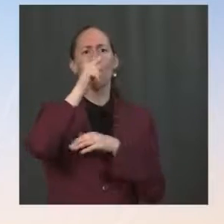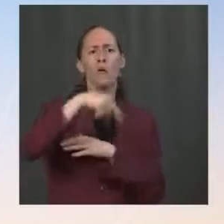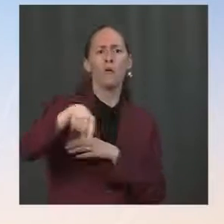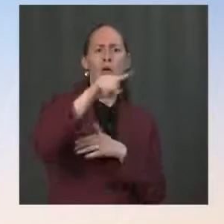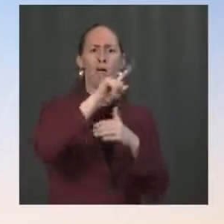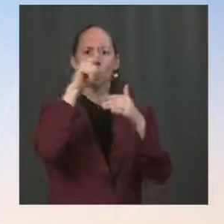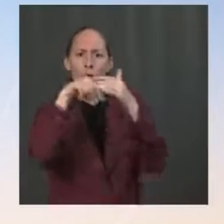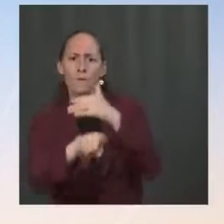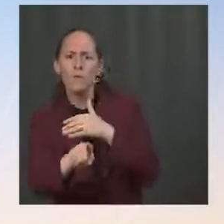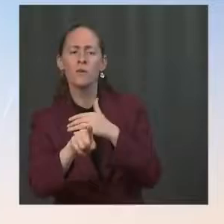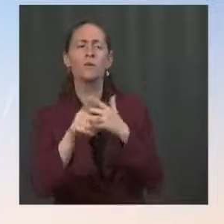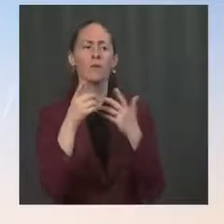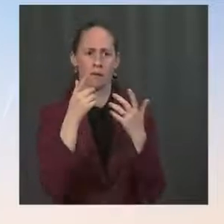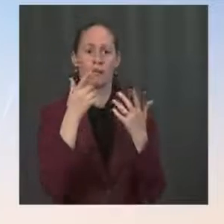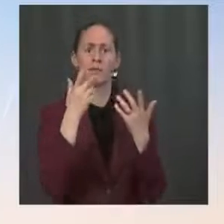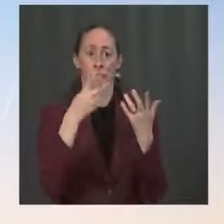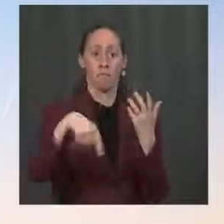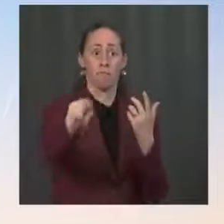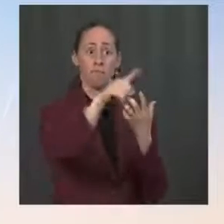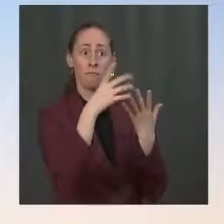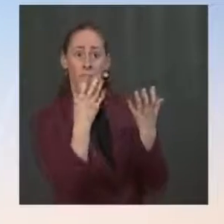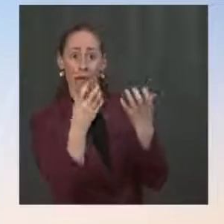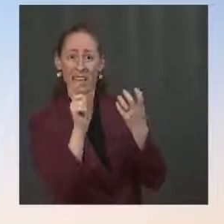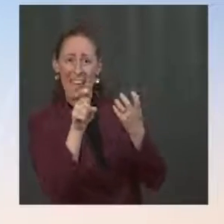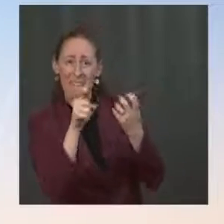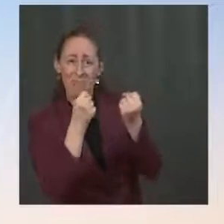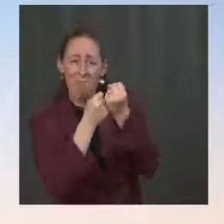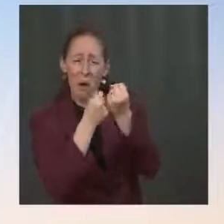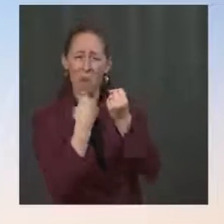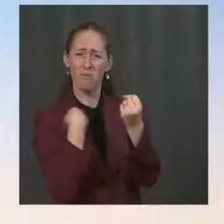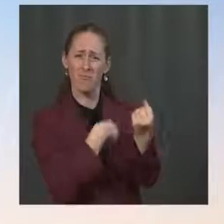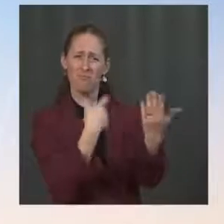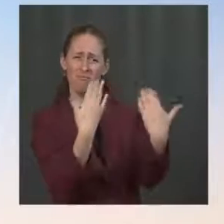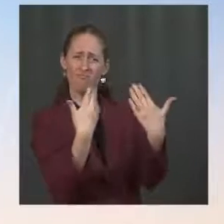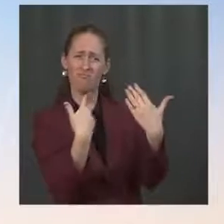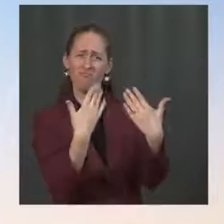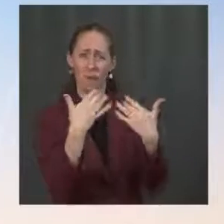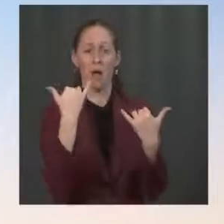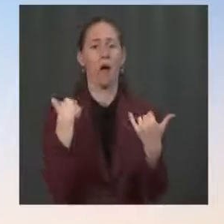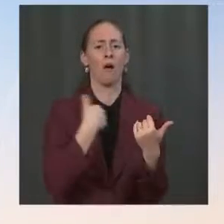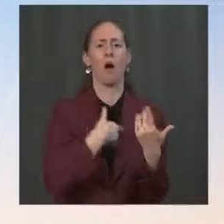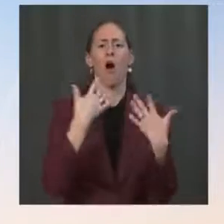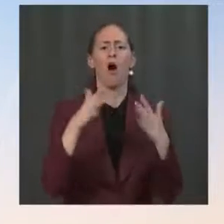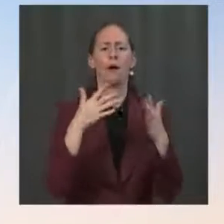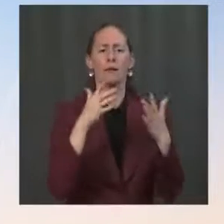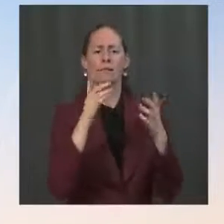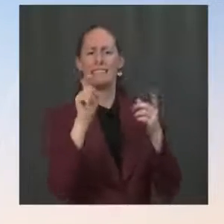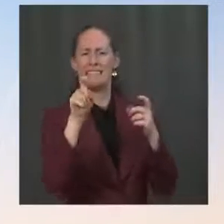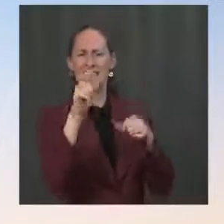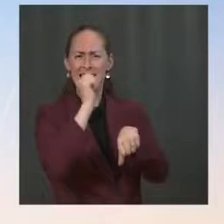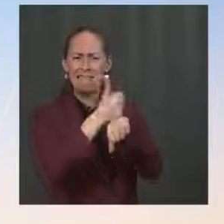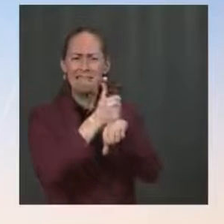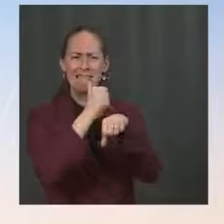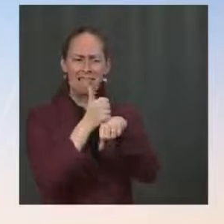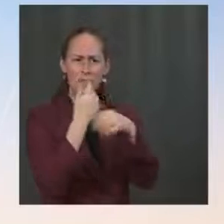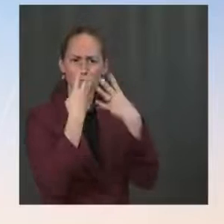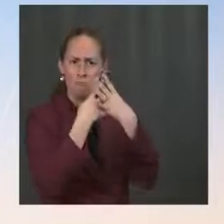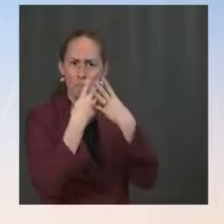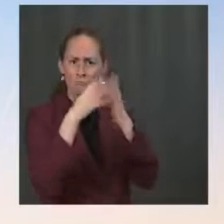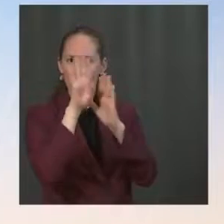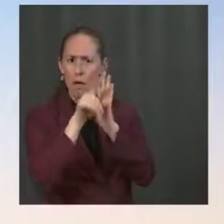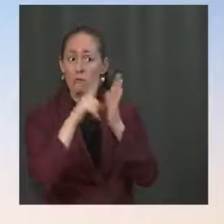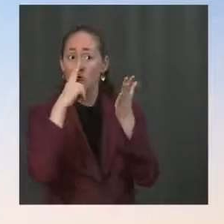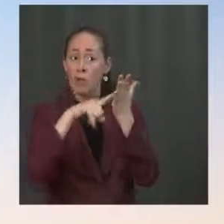around the country and working on getting our vetting processes and systems around the world that need to be in good shape in order to